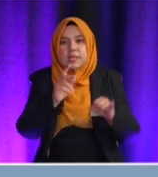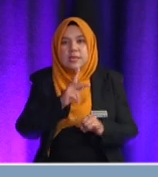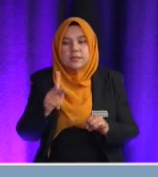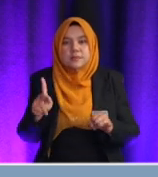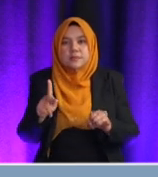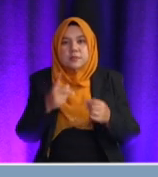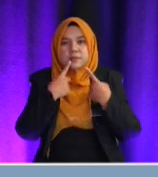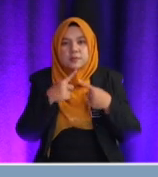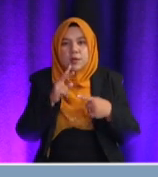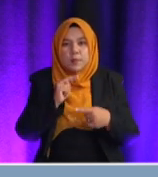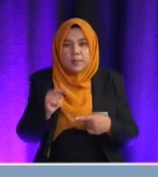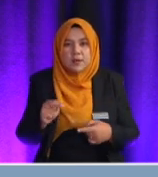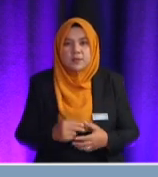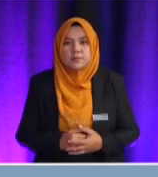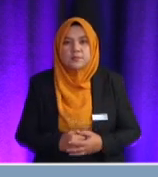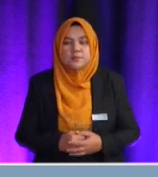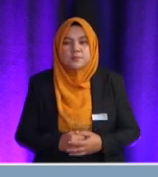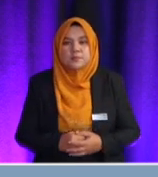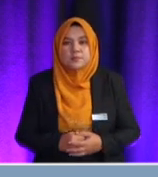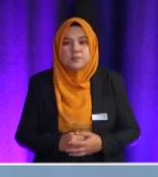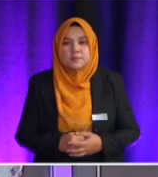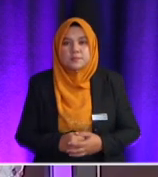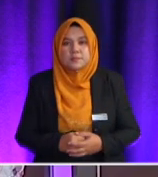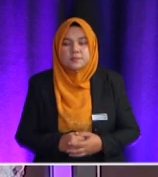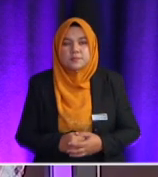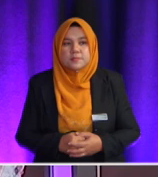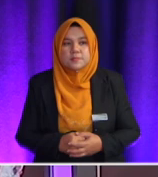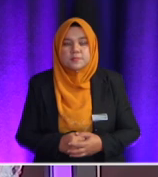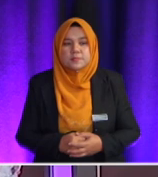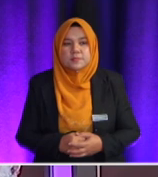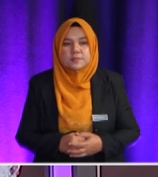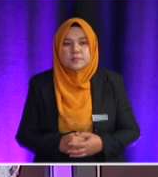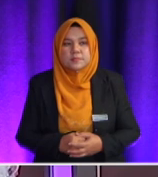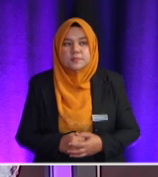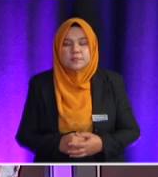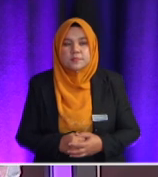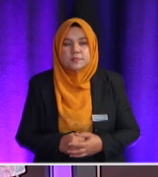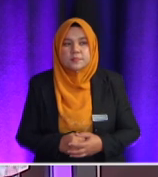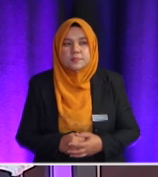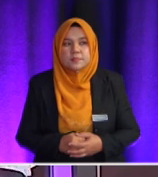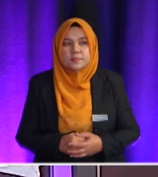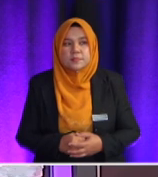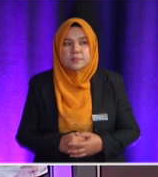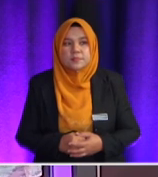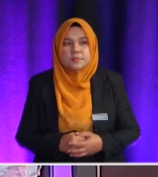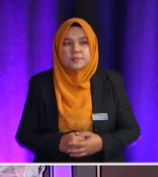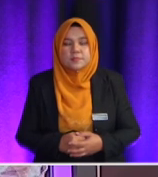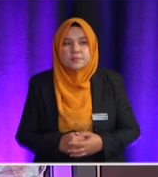ready? Okay, so let us take a look at the